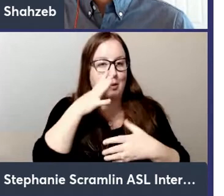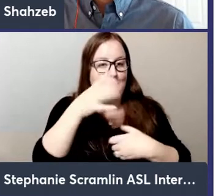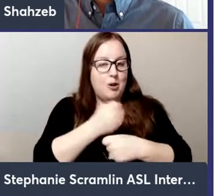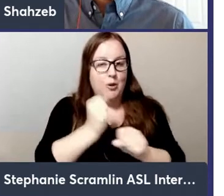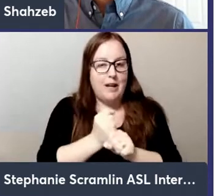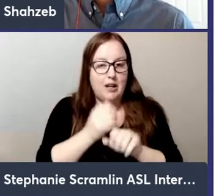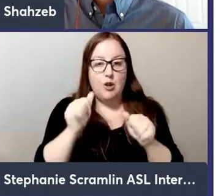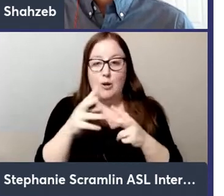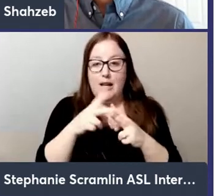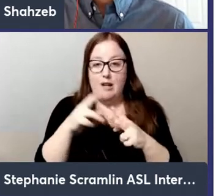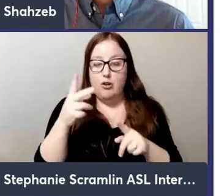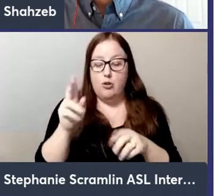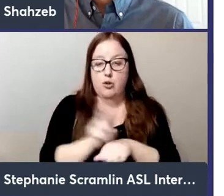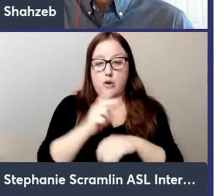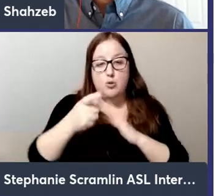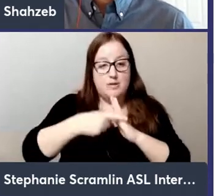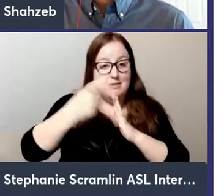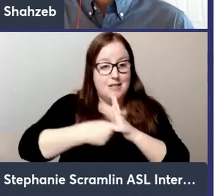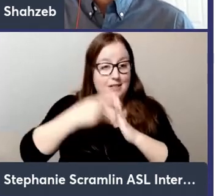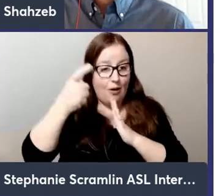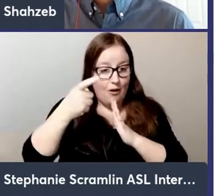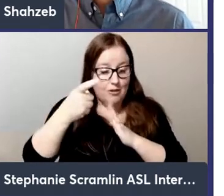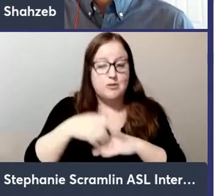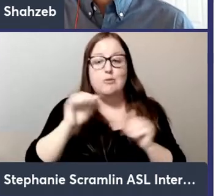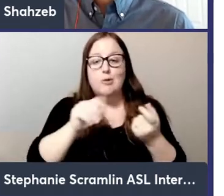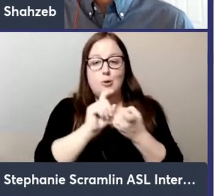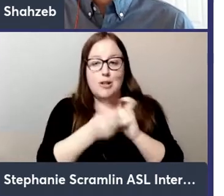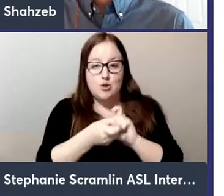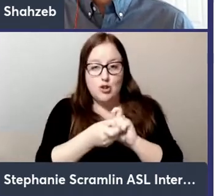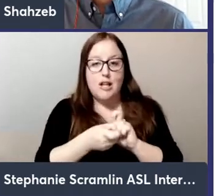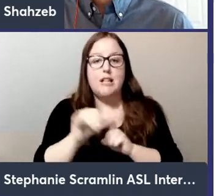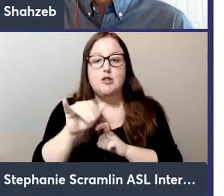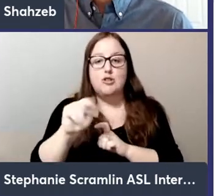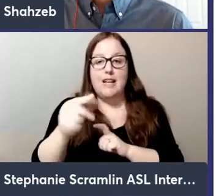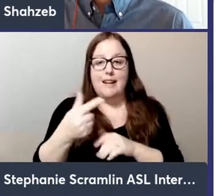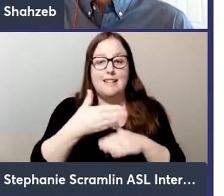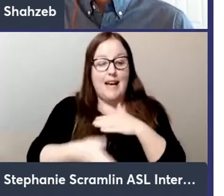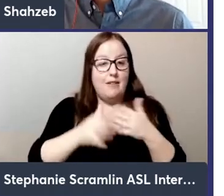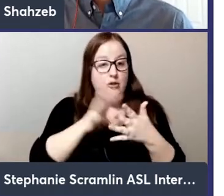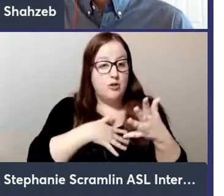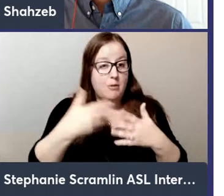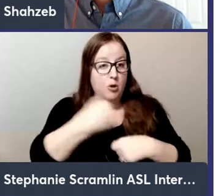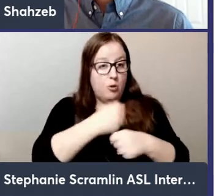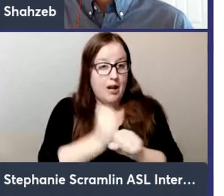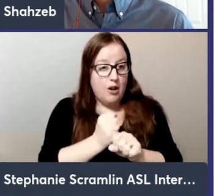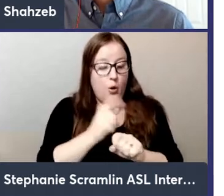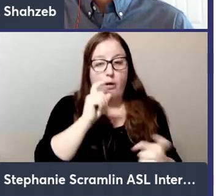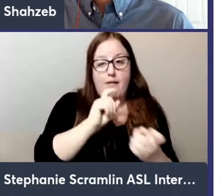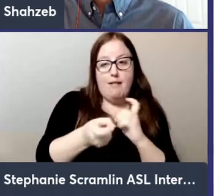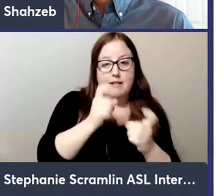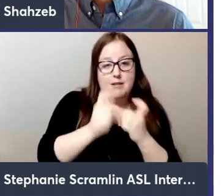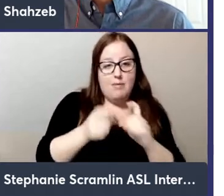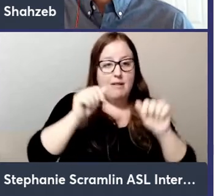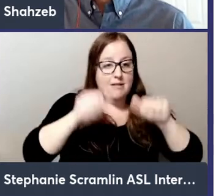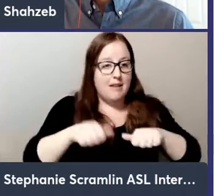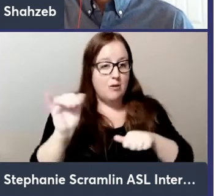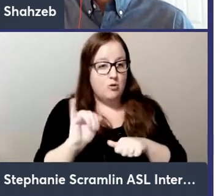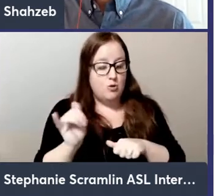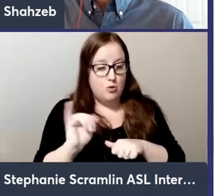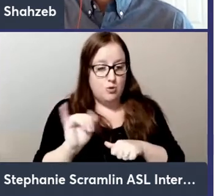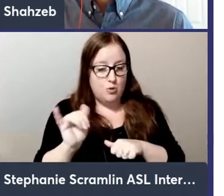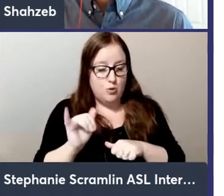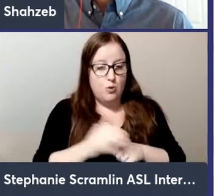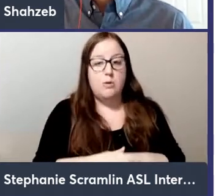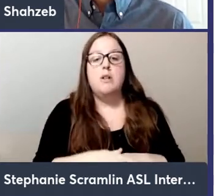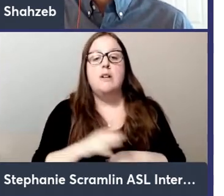can either just go with default. You can always change these settings once the table is created, or you can customize the settings here.